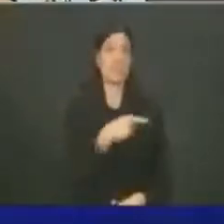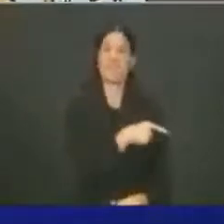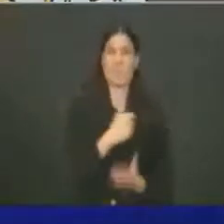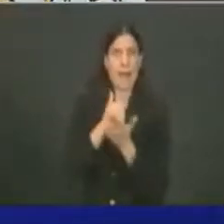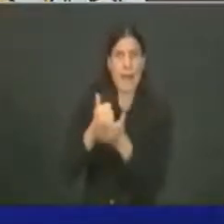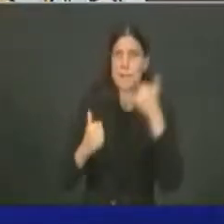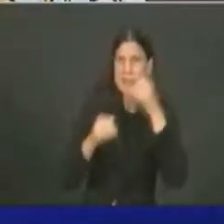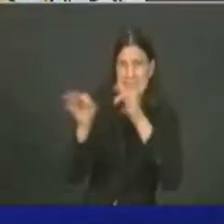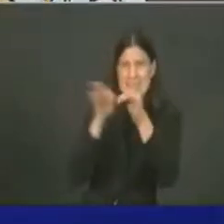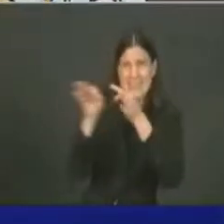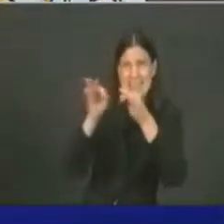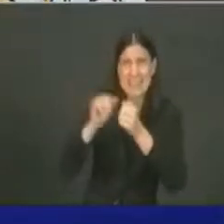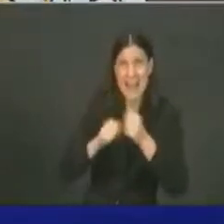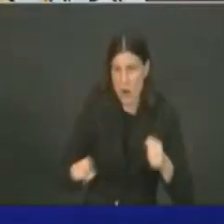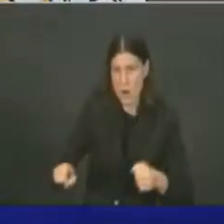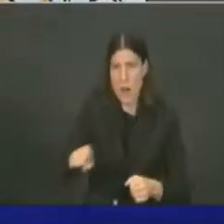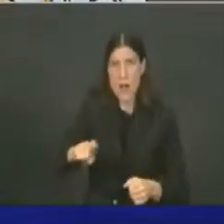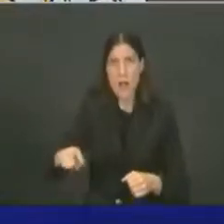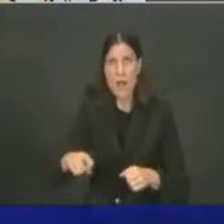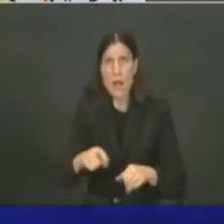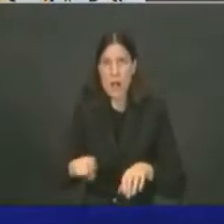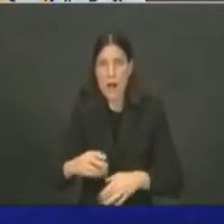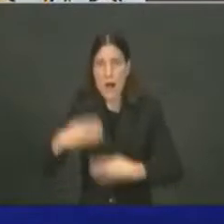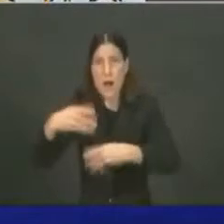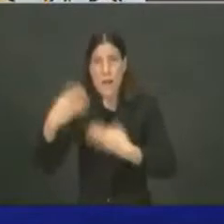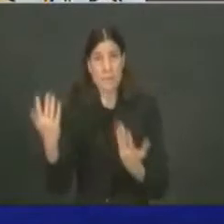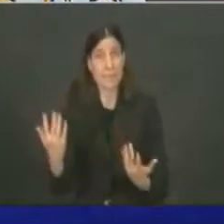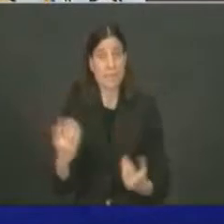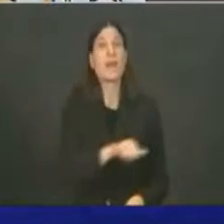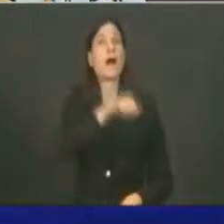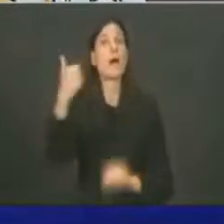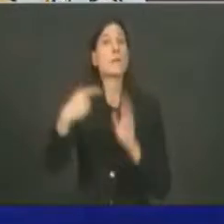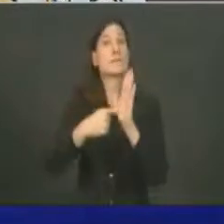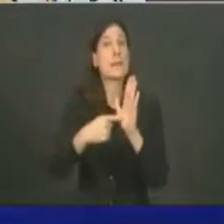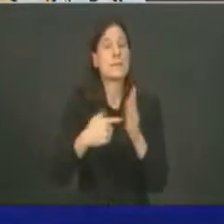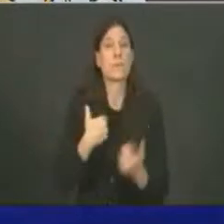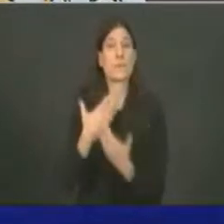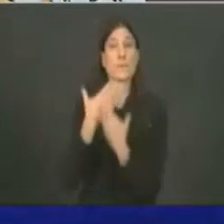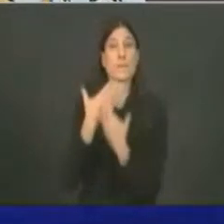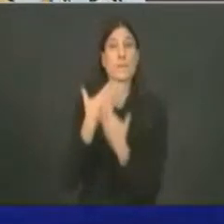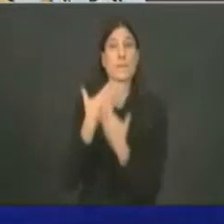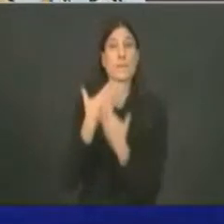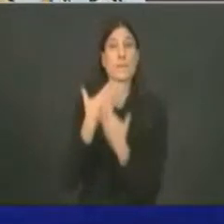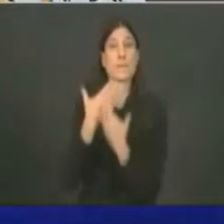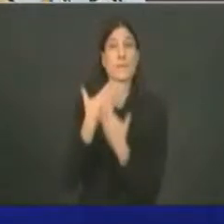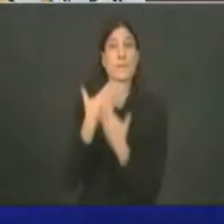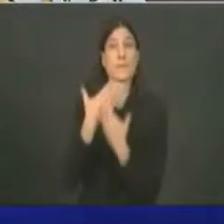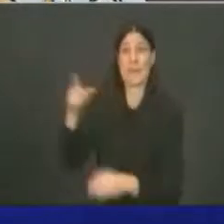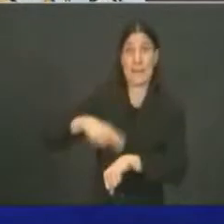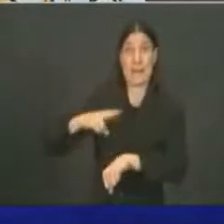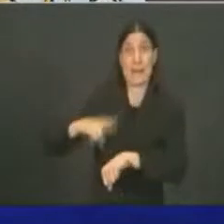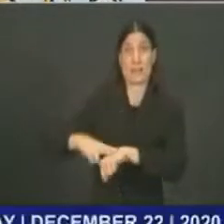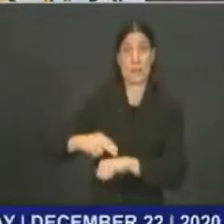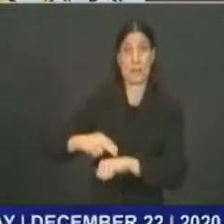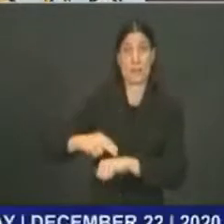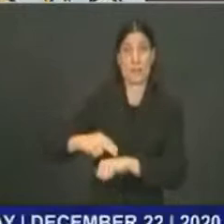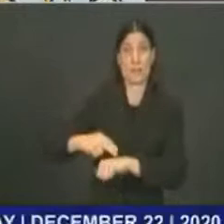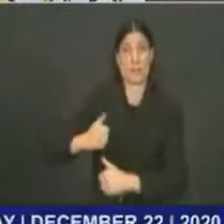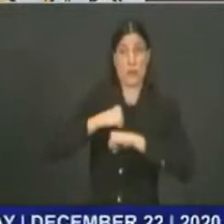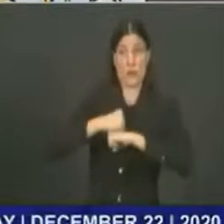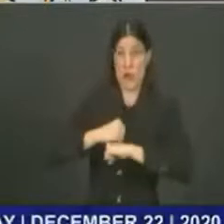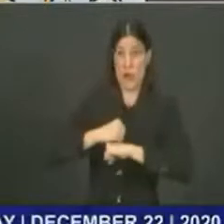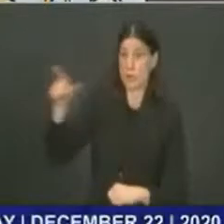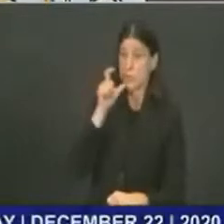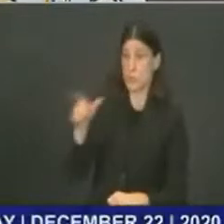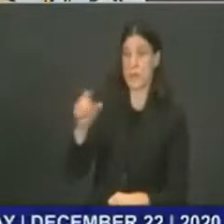who stepped up to create and lead our command center for K-12 education. I want to thank